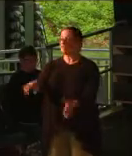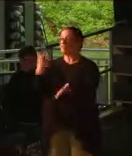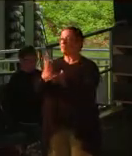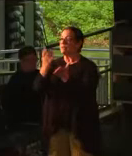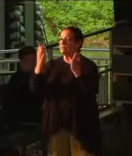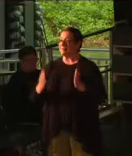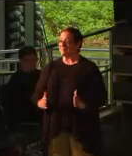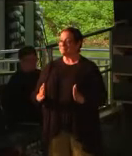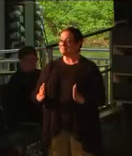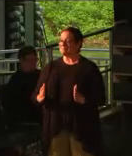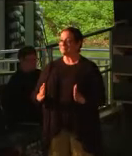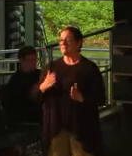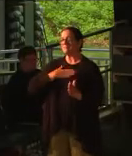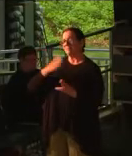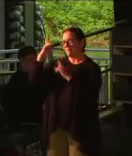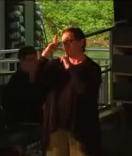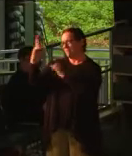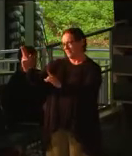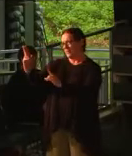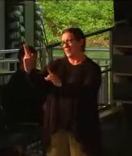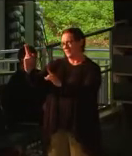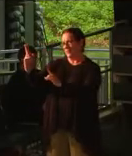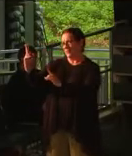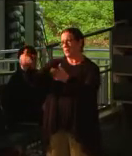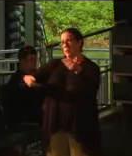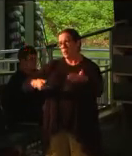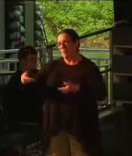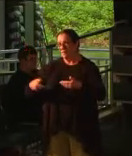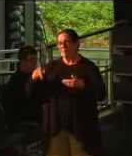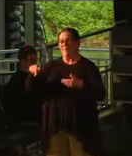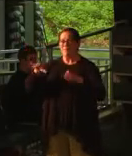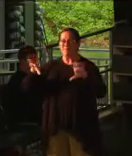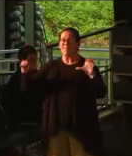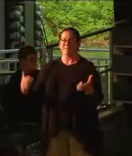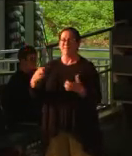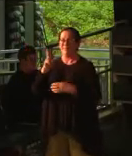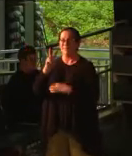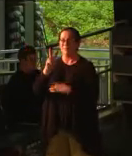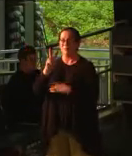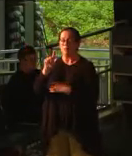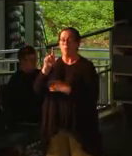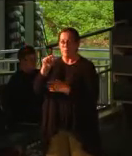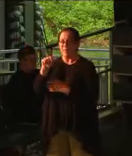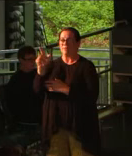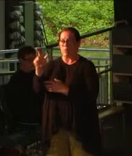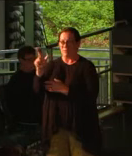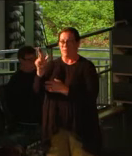Graduates, it is a great honor to welcome the class of 2023.